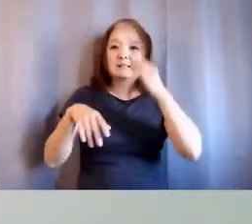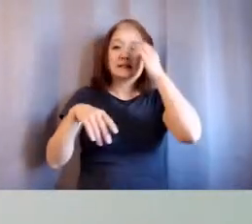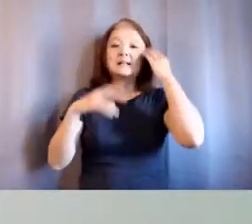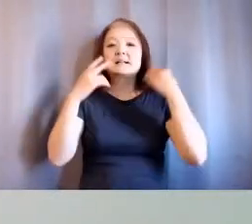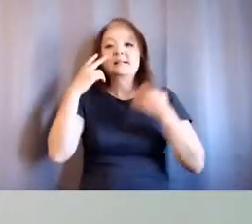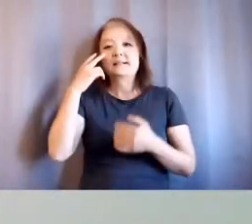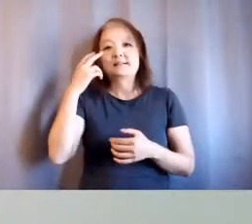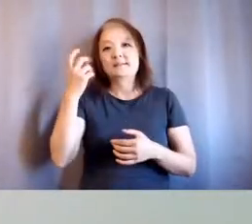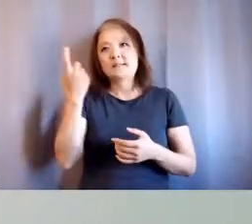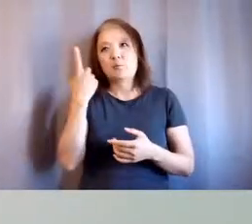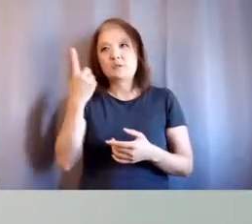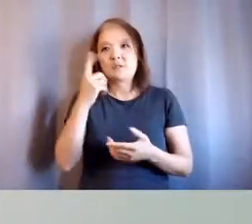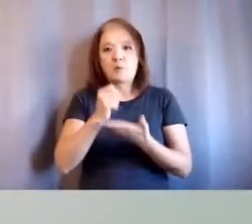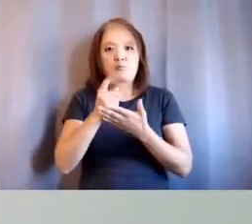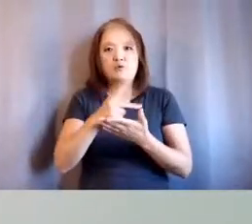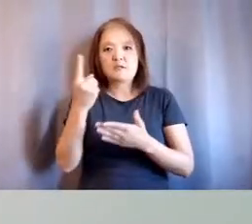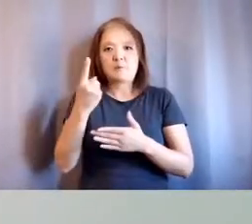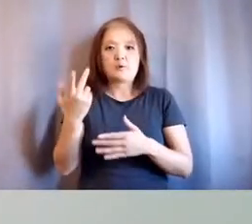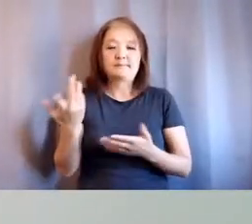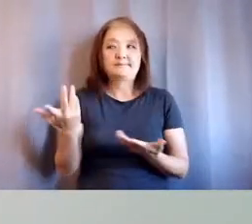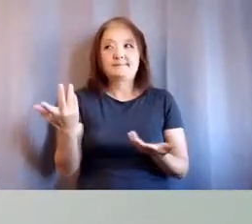for example, to be